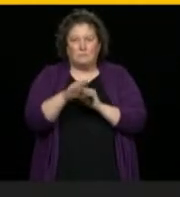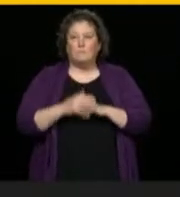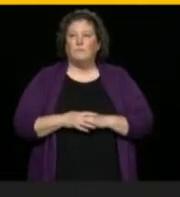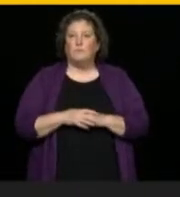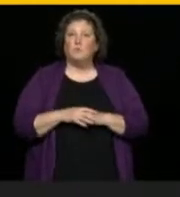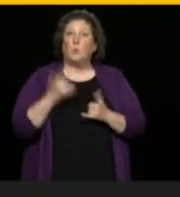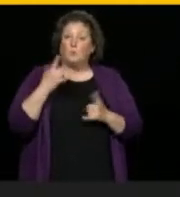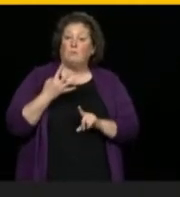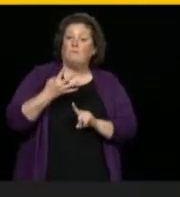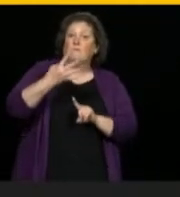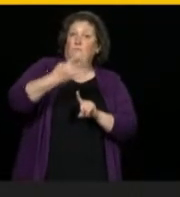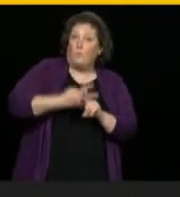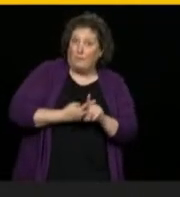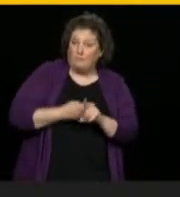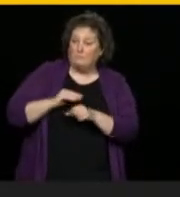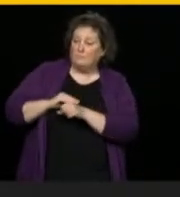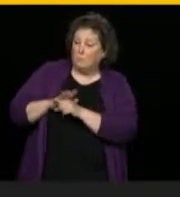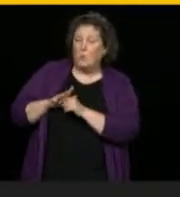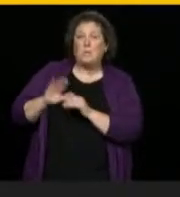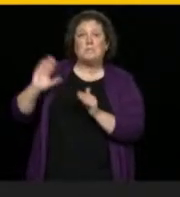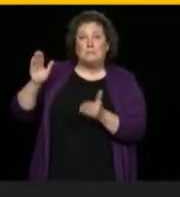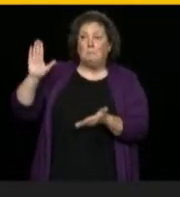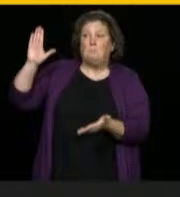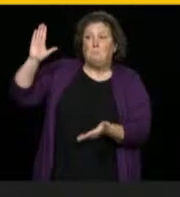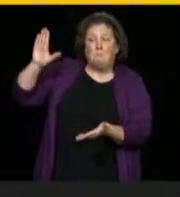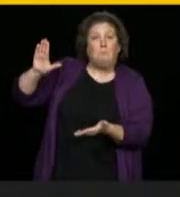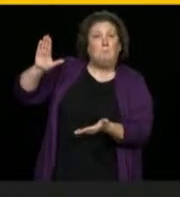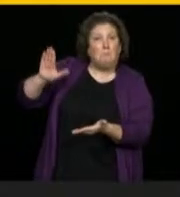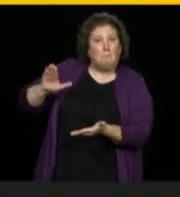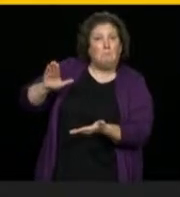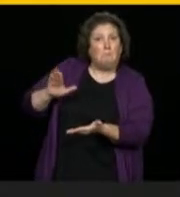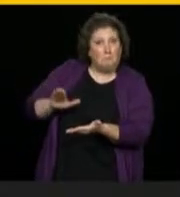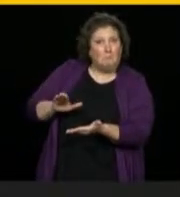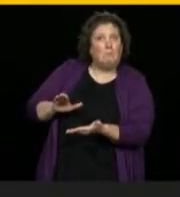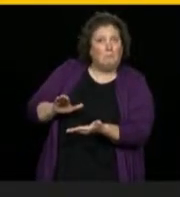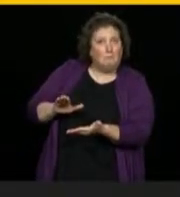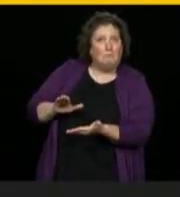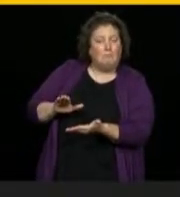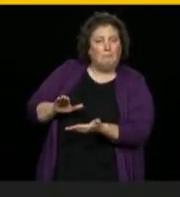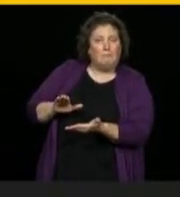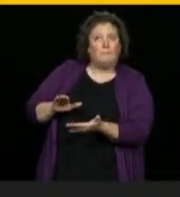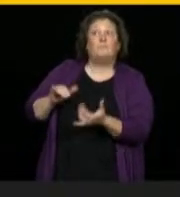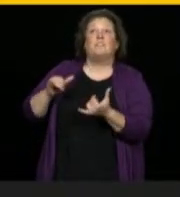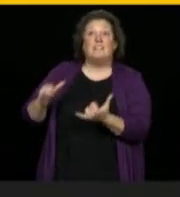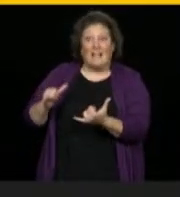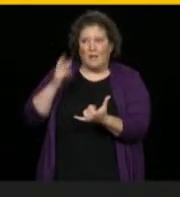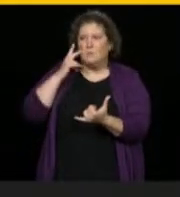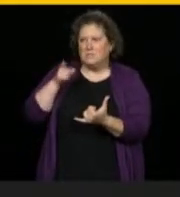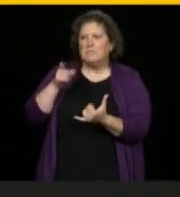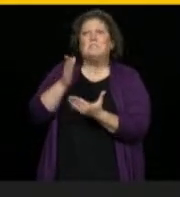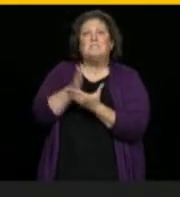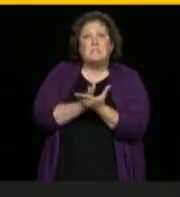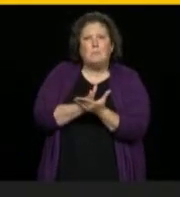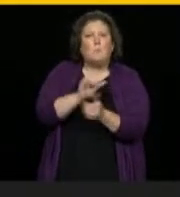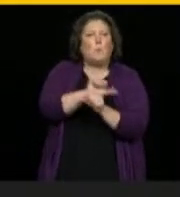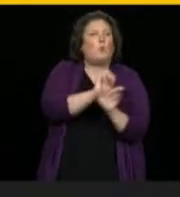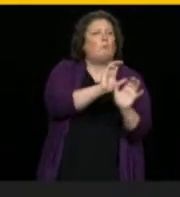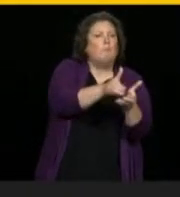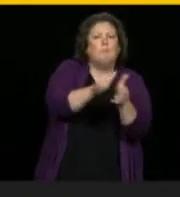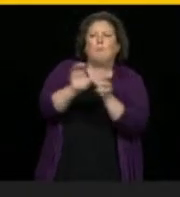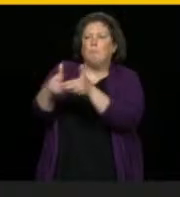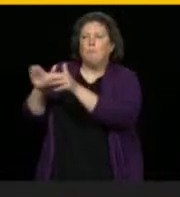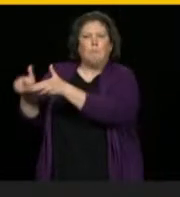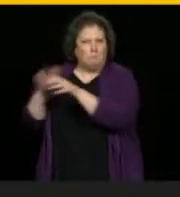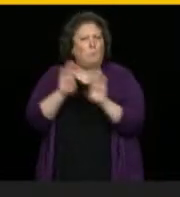now able to reopen certain sectors of the economy. With